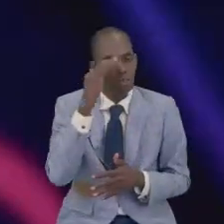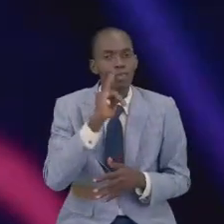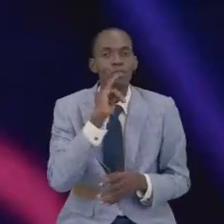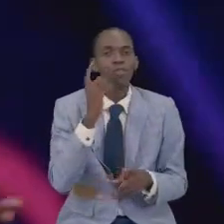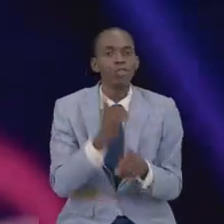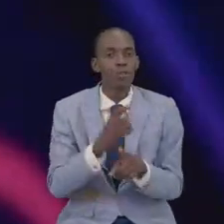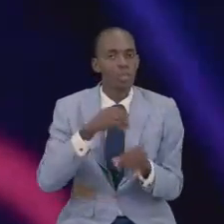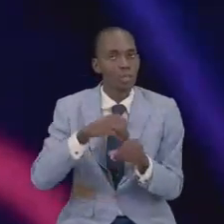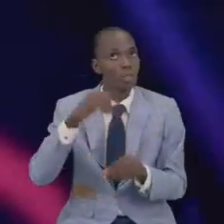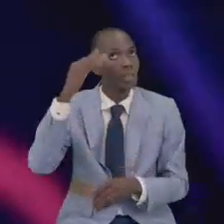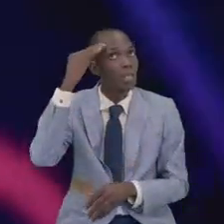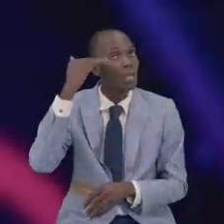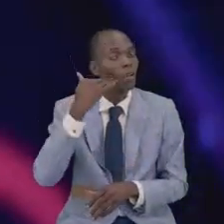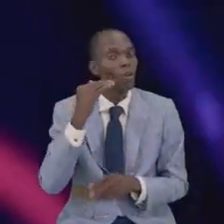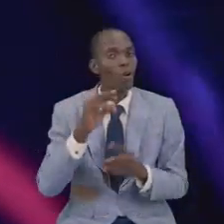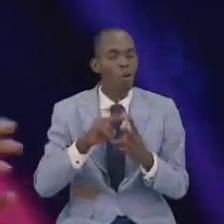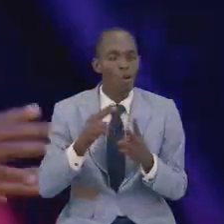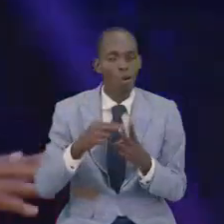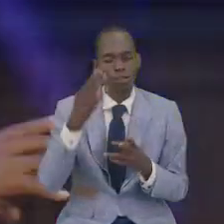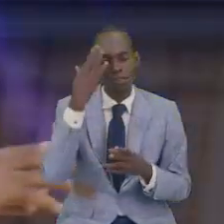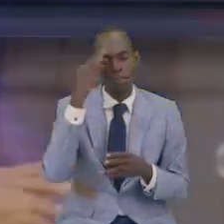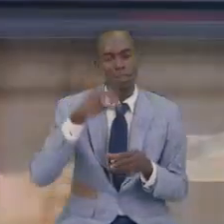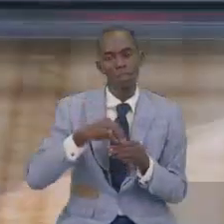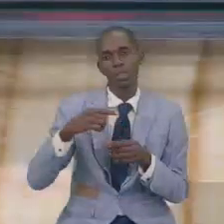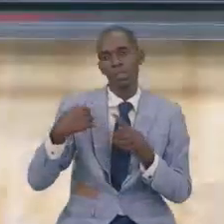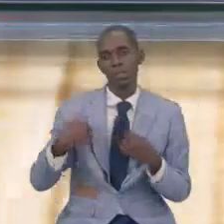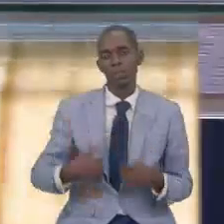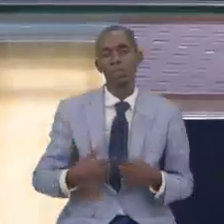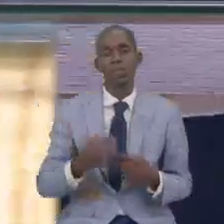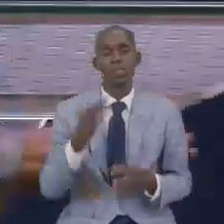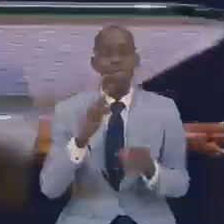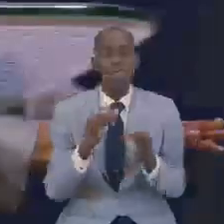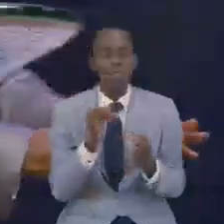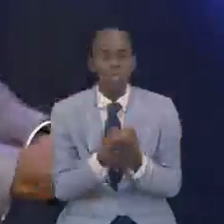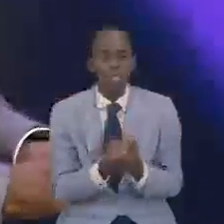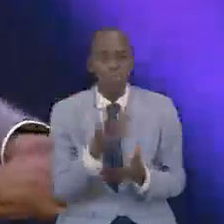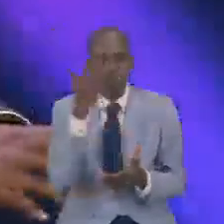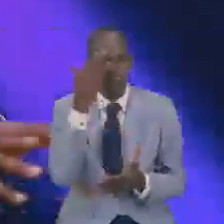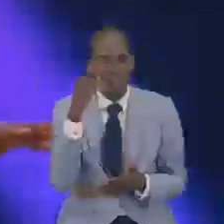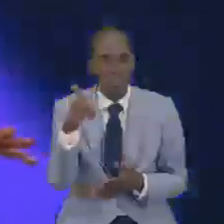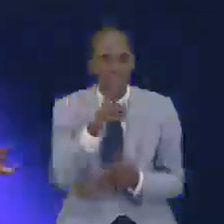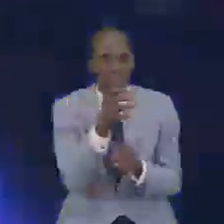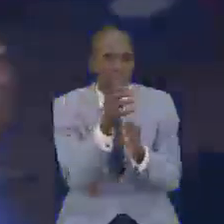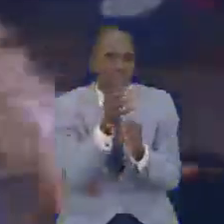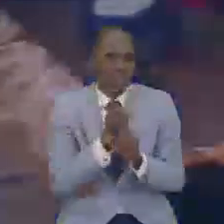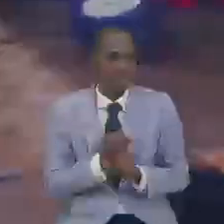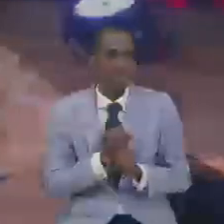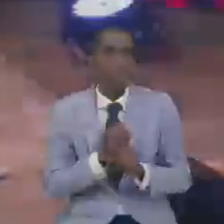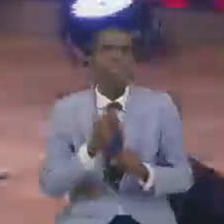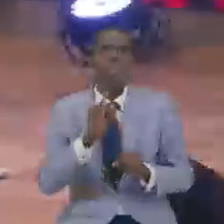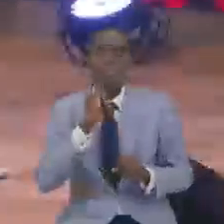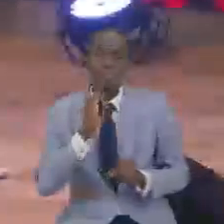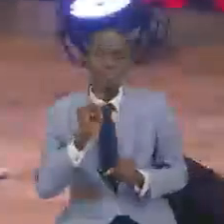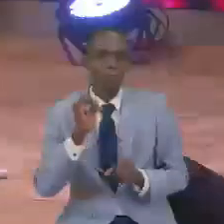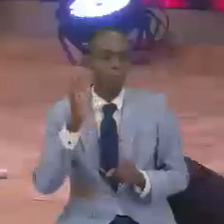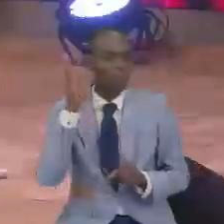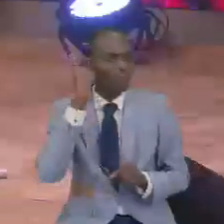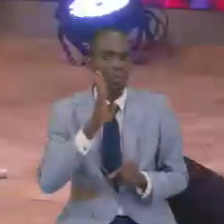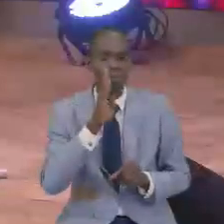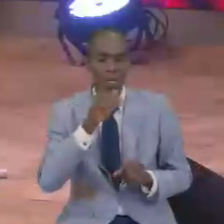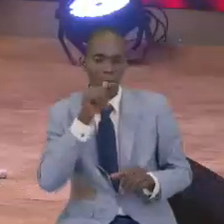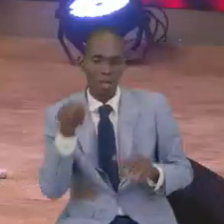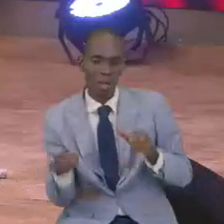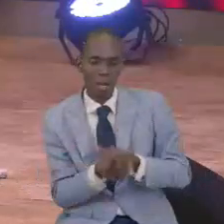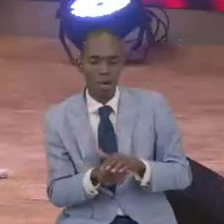is knowledge in the heart. Whether that knowledge they had could be kind of hidden or